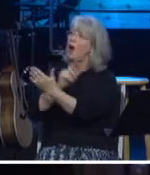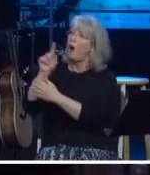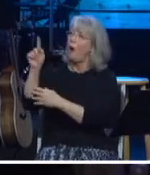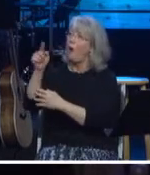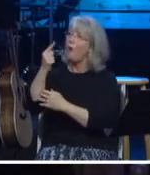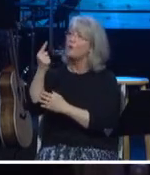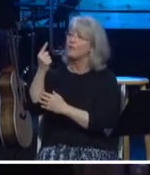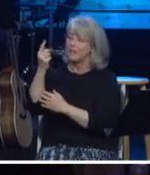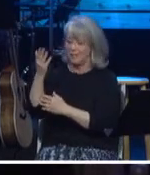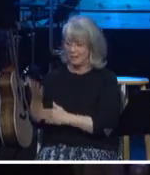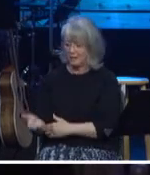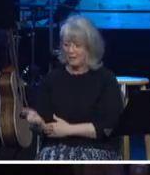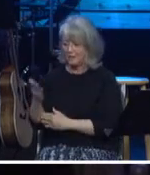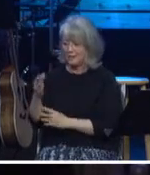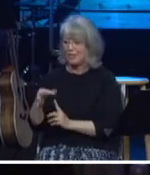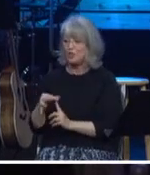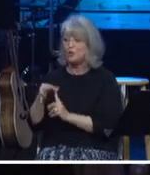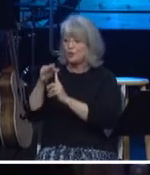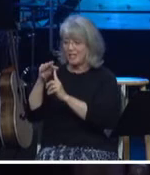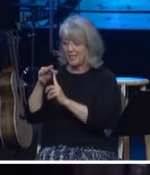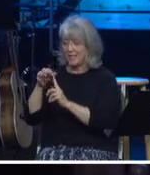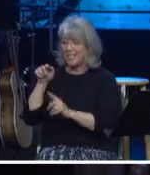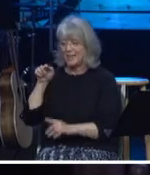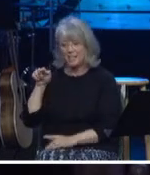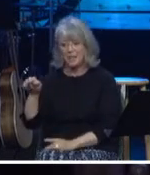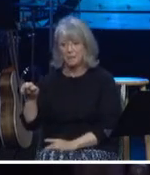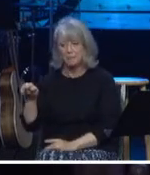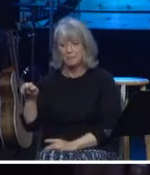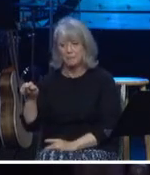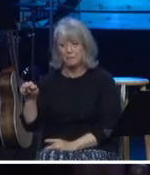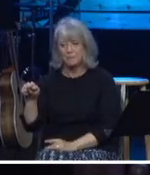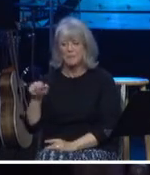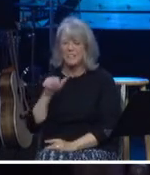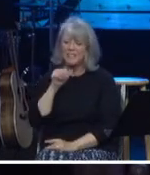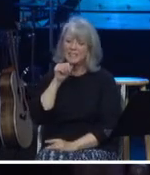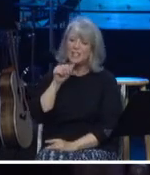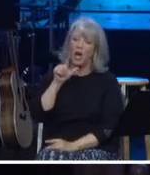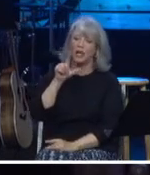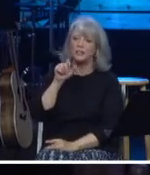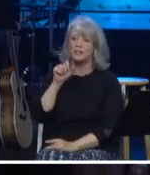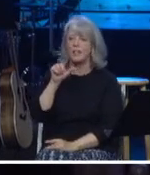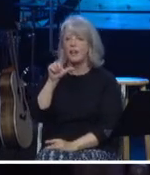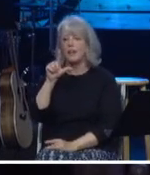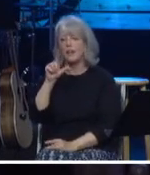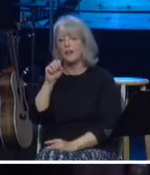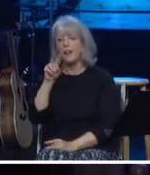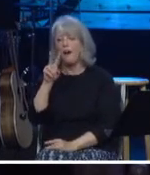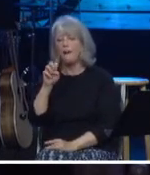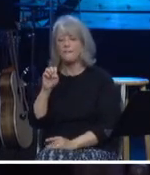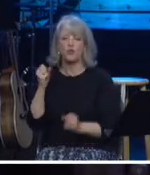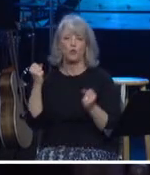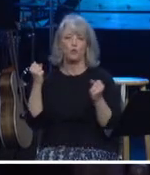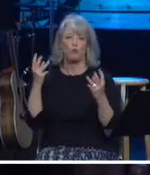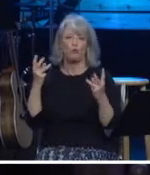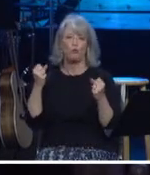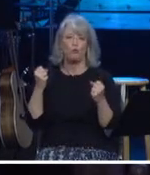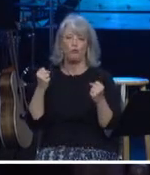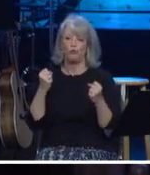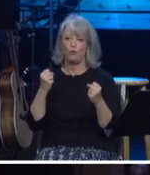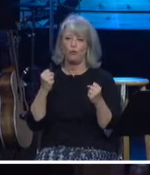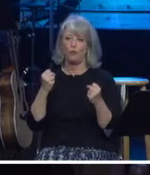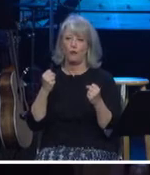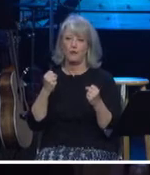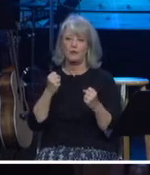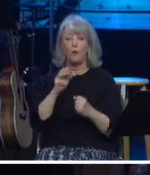exclusively. It's not just love. It's not just claimed love, said love. It's